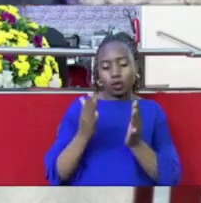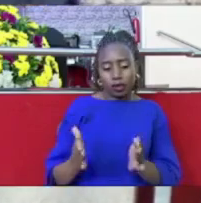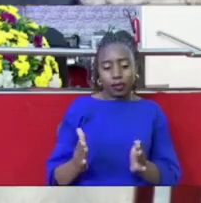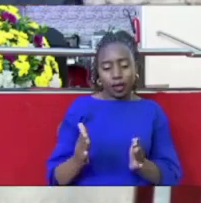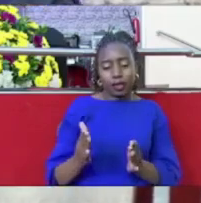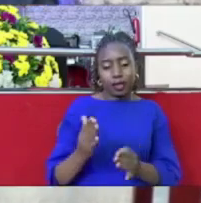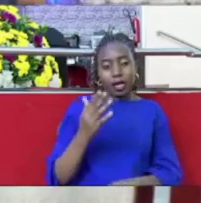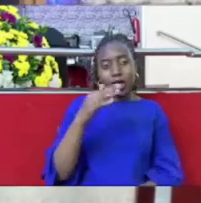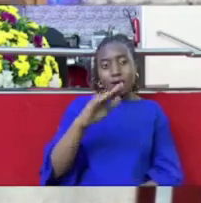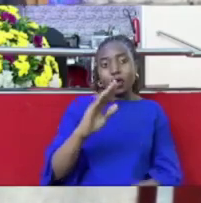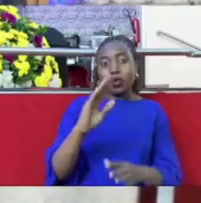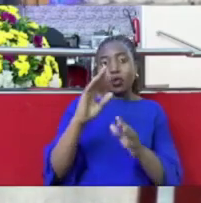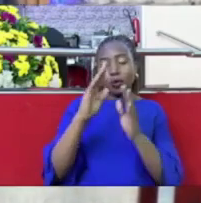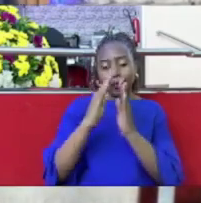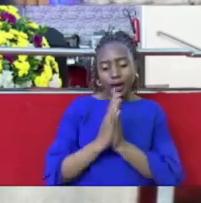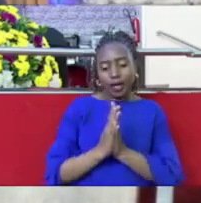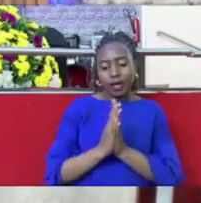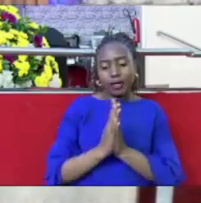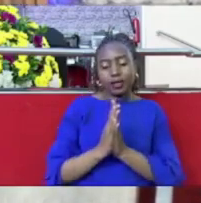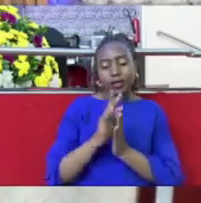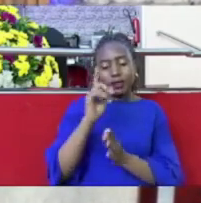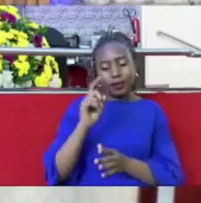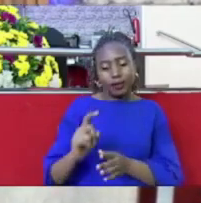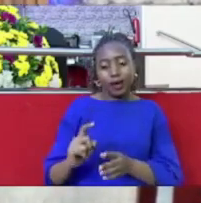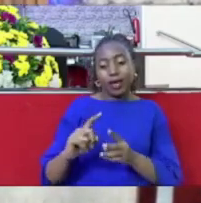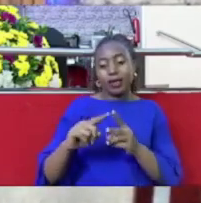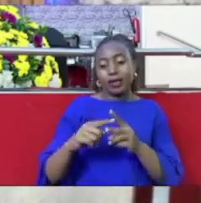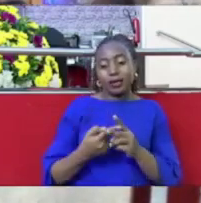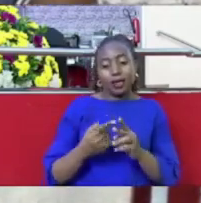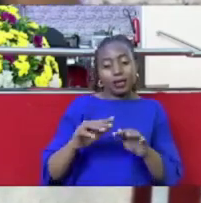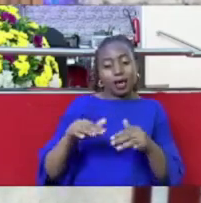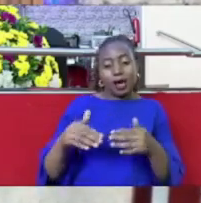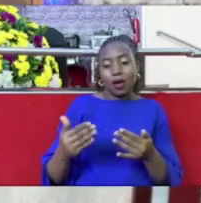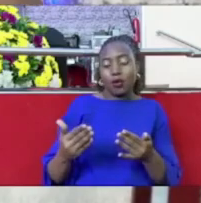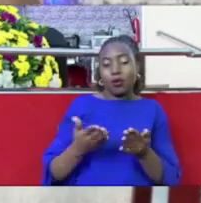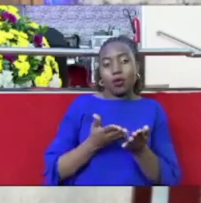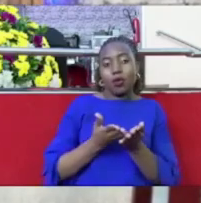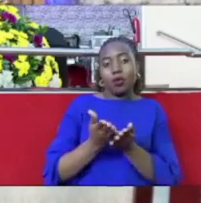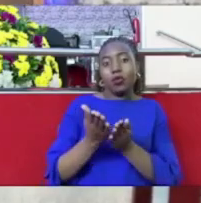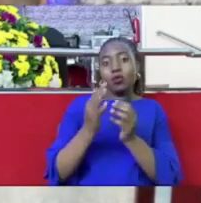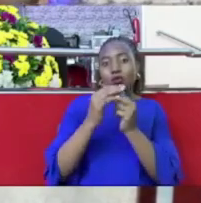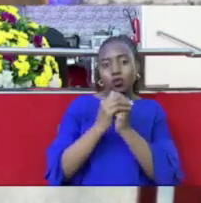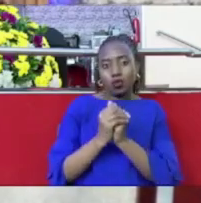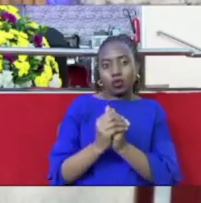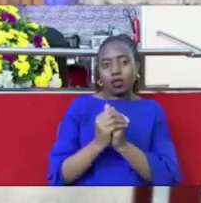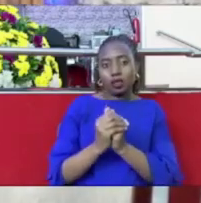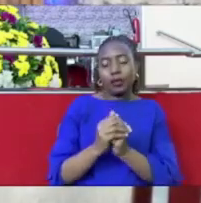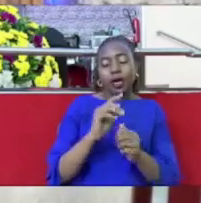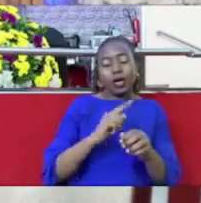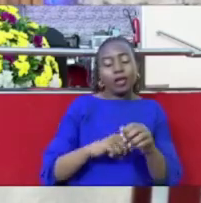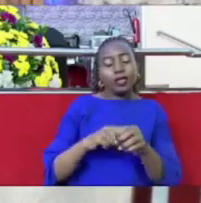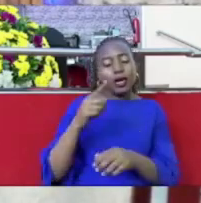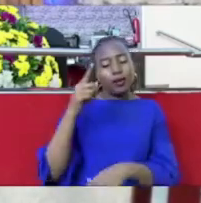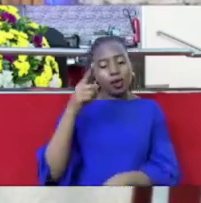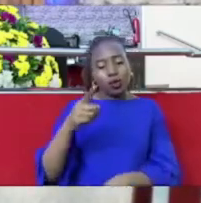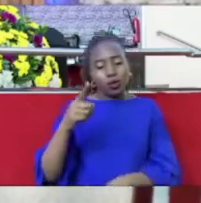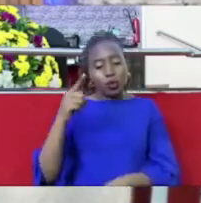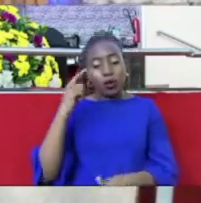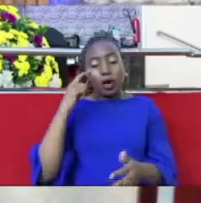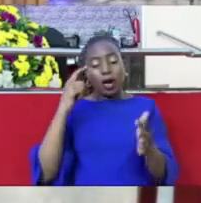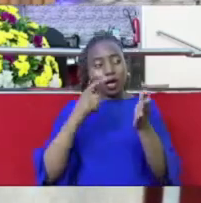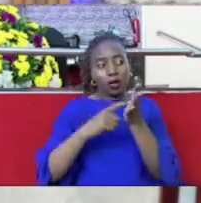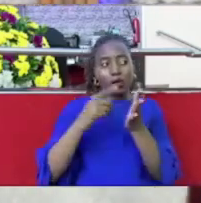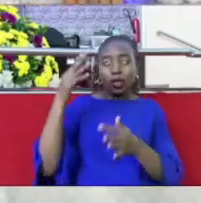need to begin with a time of worship. Maombi yako lazima yaanze kwa kuabudu. When you acknowledge his supremacy, ukitambua ukuu